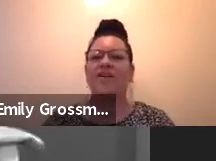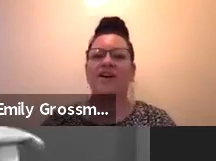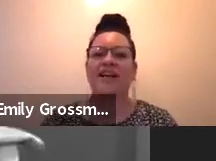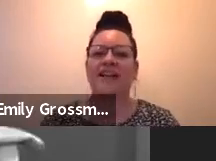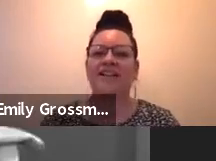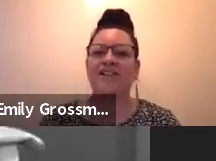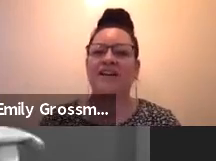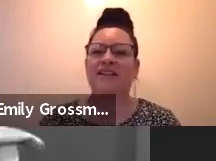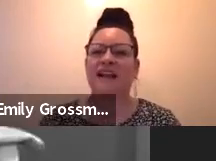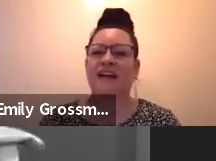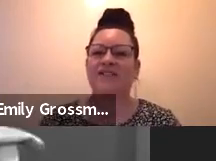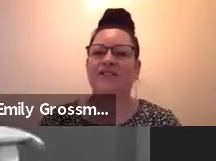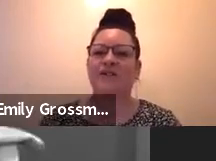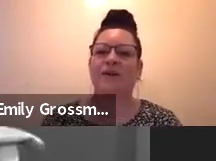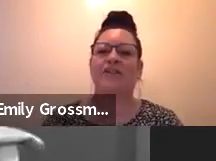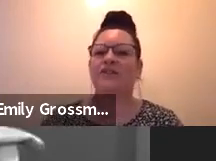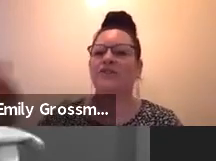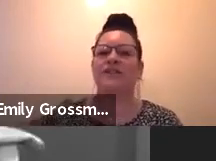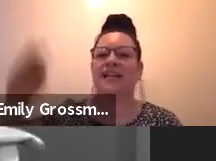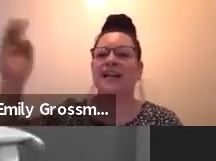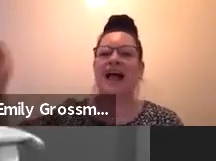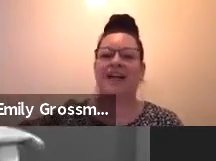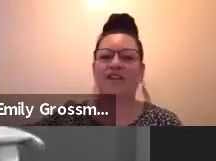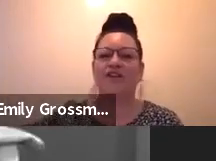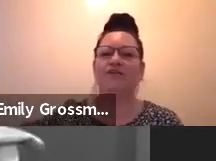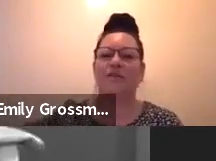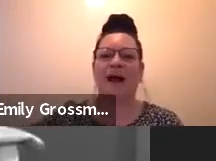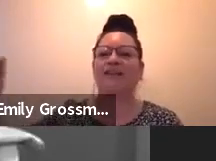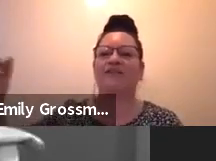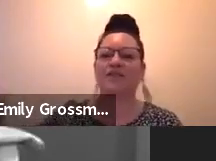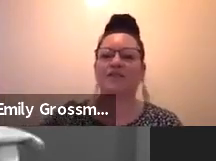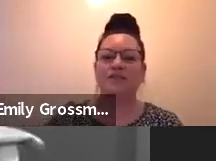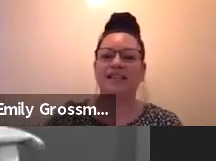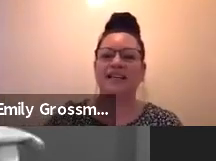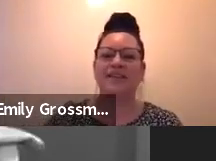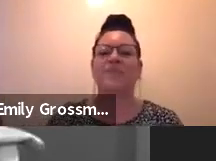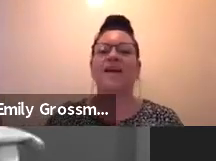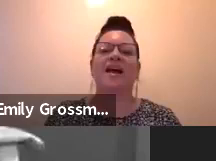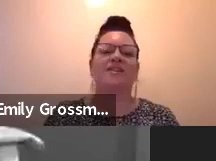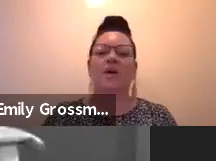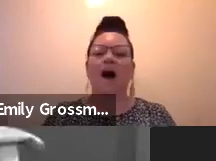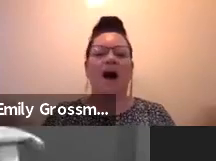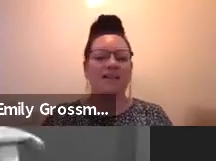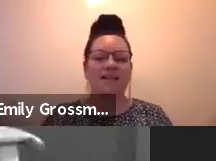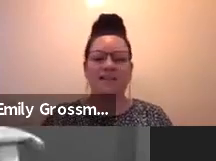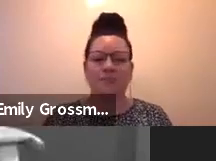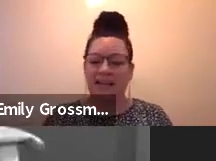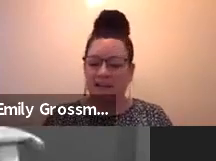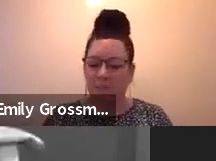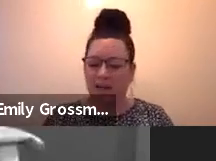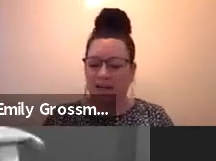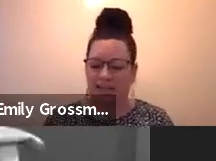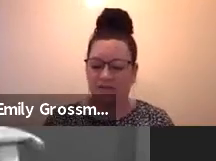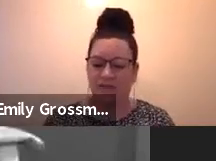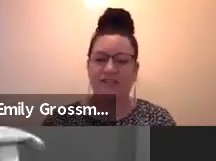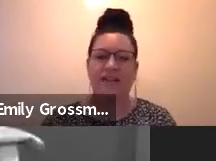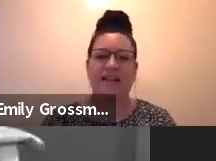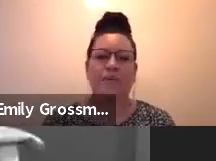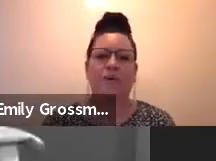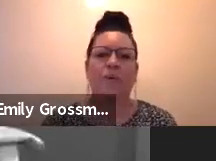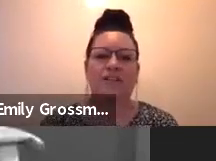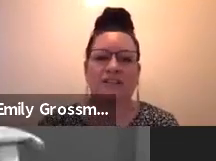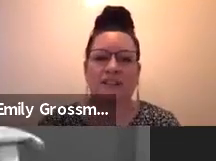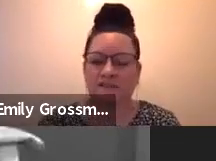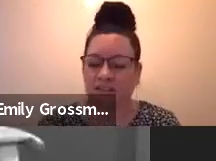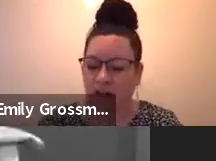also another analogy of it that has to do with Lucy and Ethel from I Love Lucy. So I'll explain what it is first, and